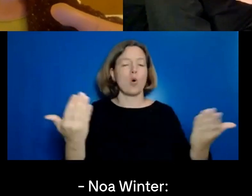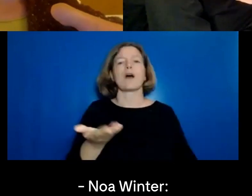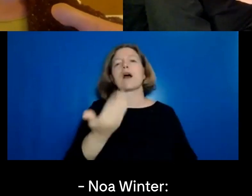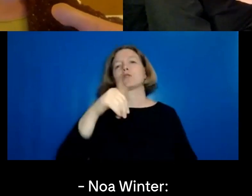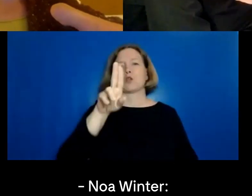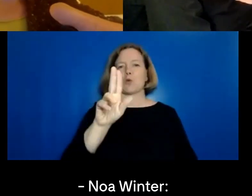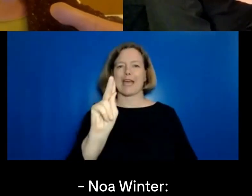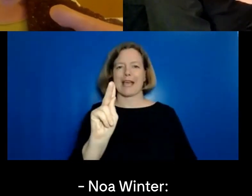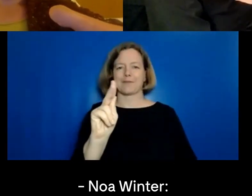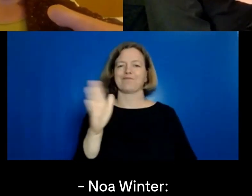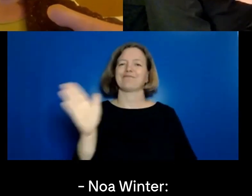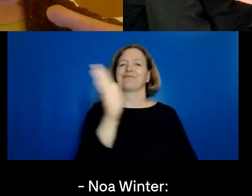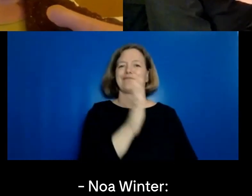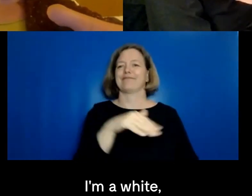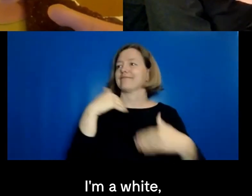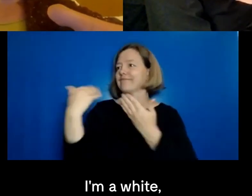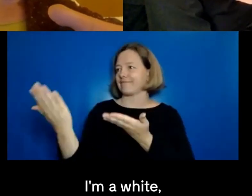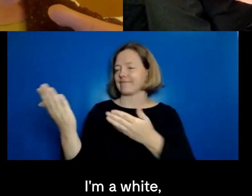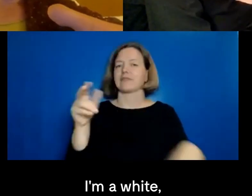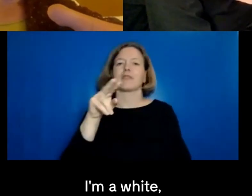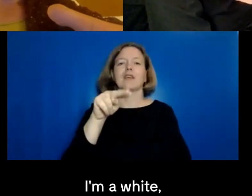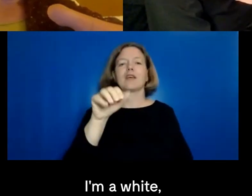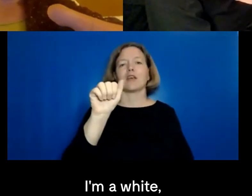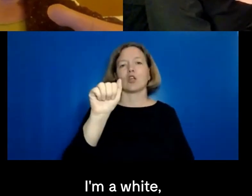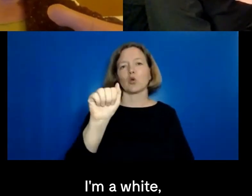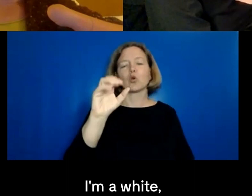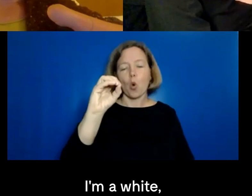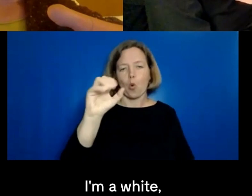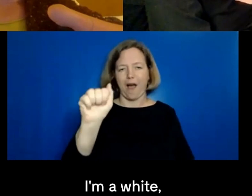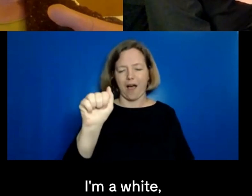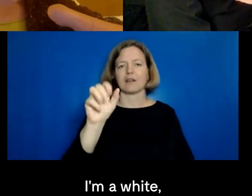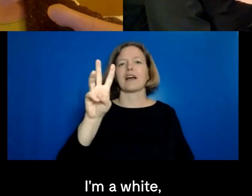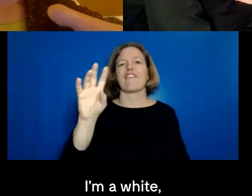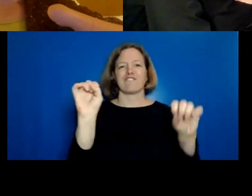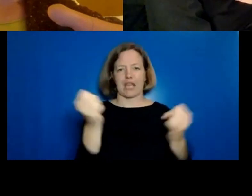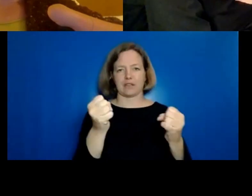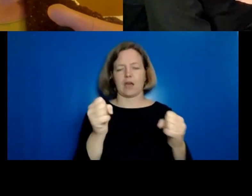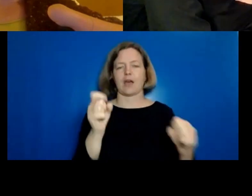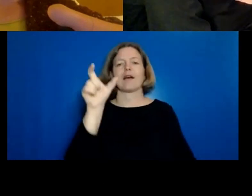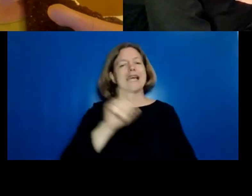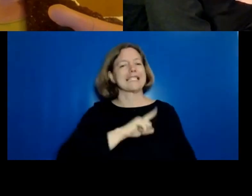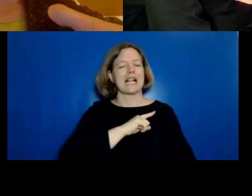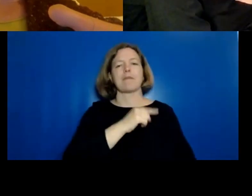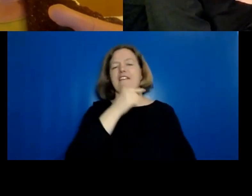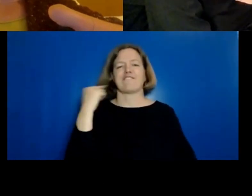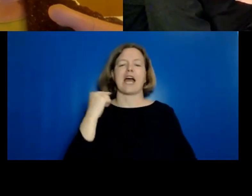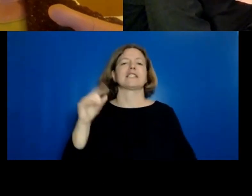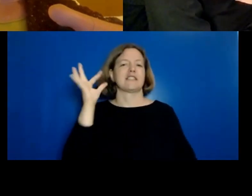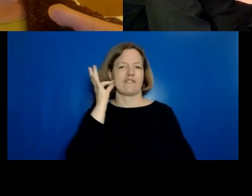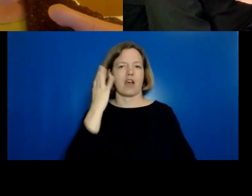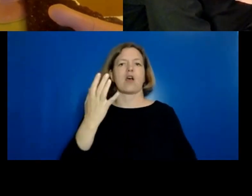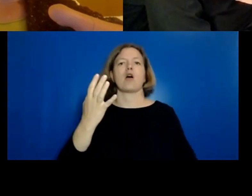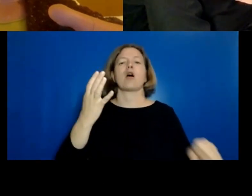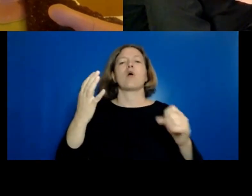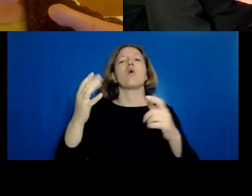And I'm Noa Winter. I'm a white, queer, disabled, chronically ill curator based